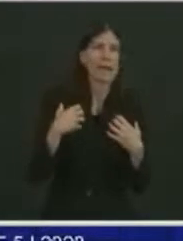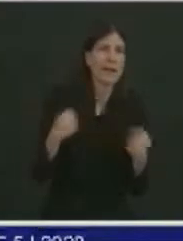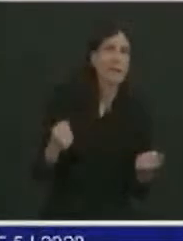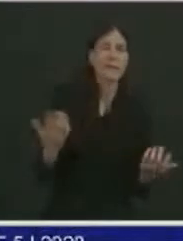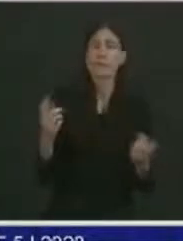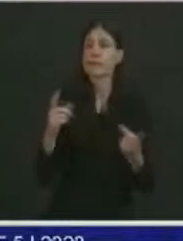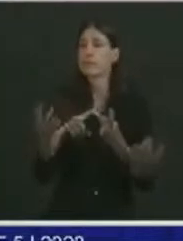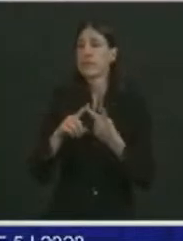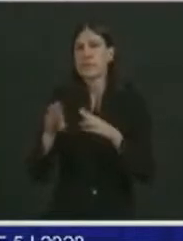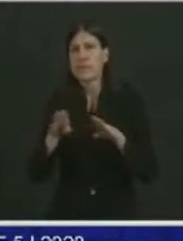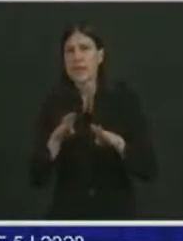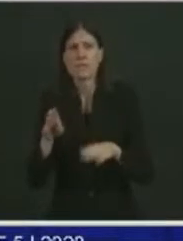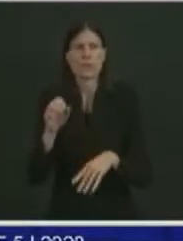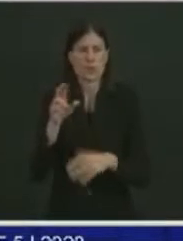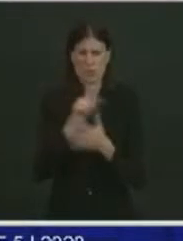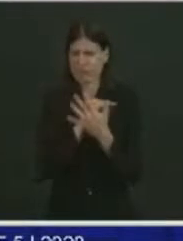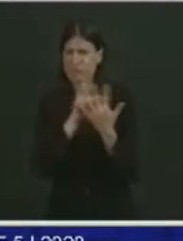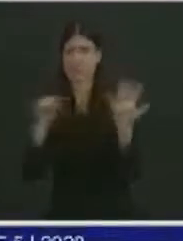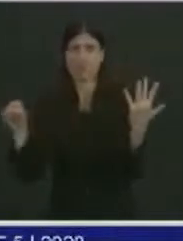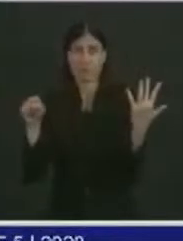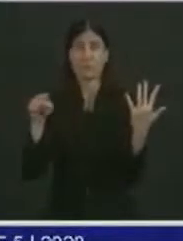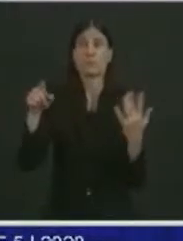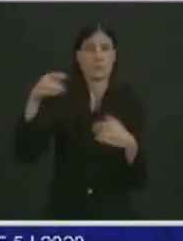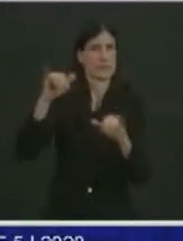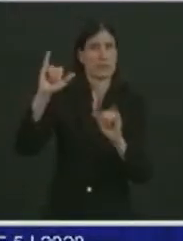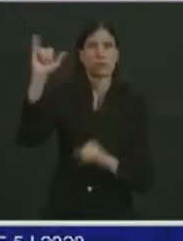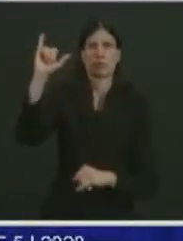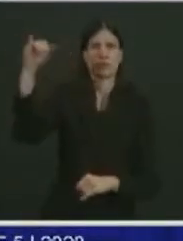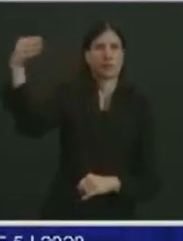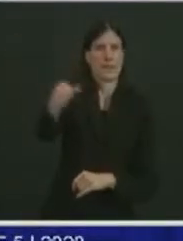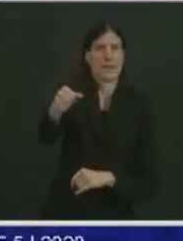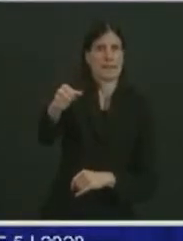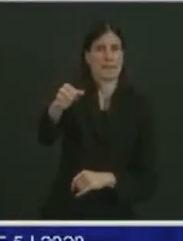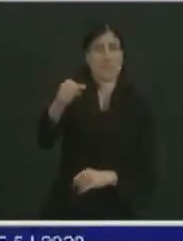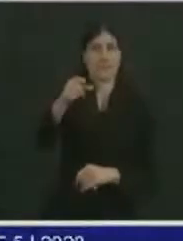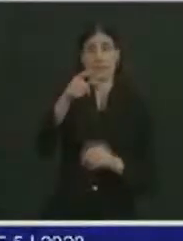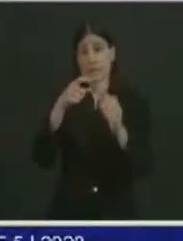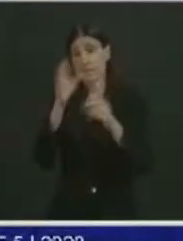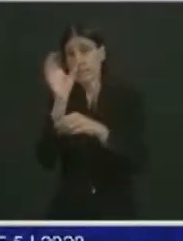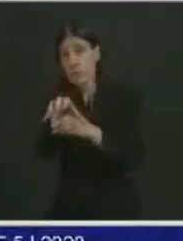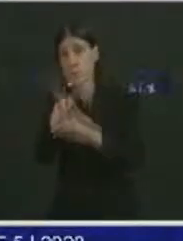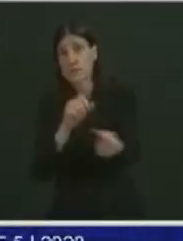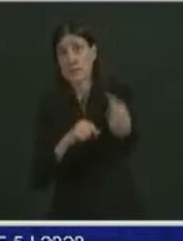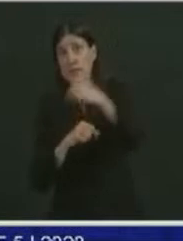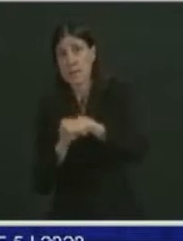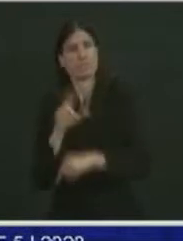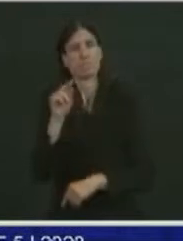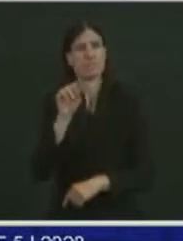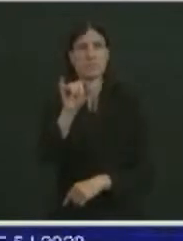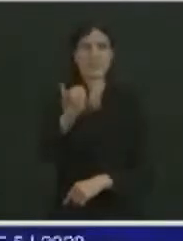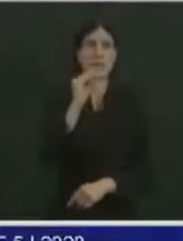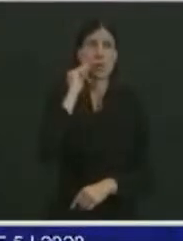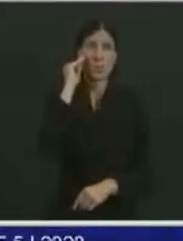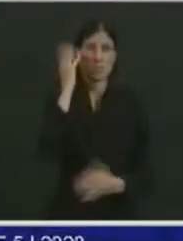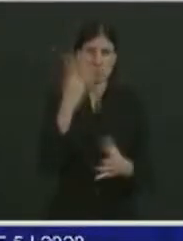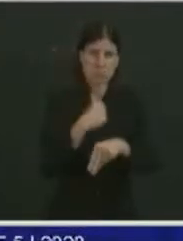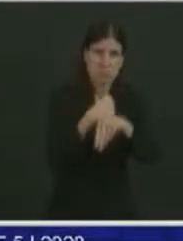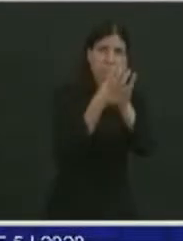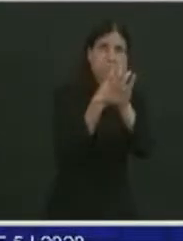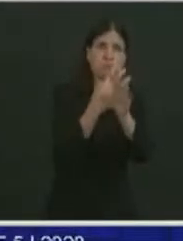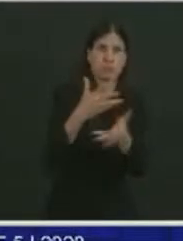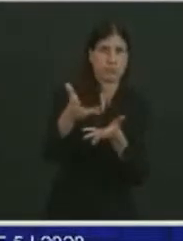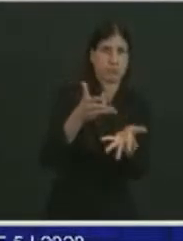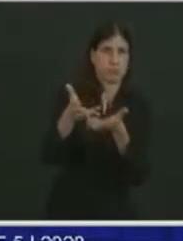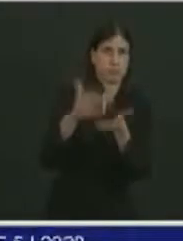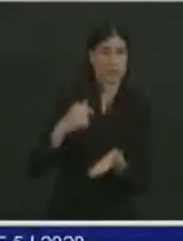care until July 5th. And that includes a simple phone call or a video conference.